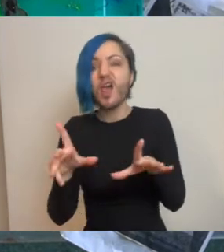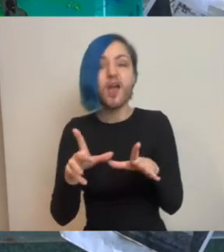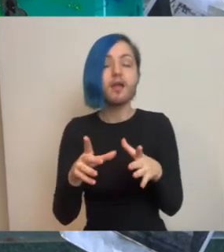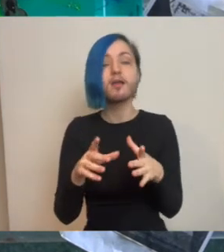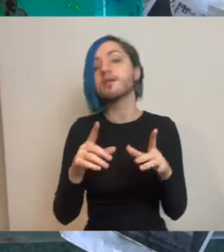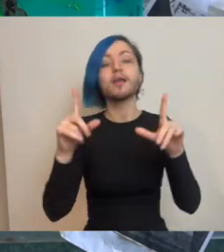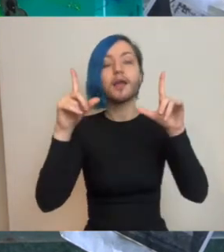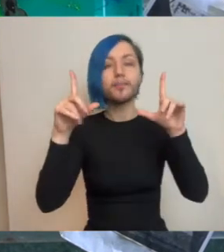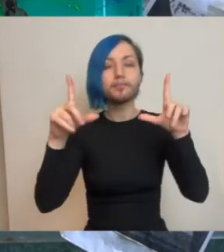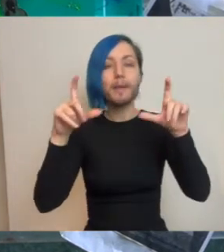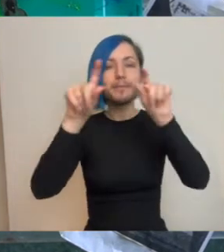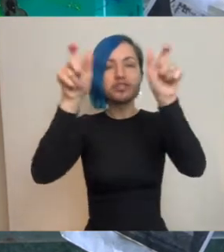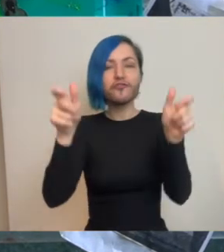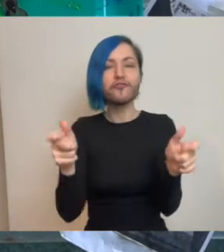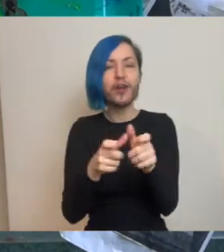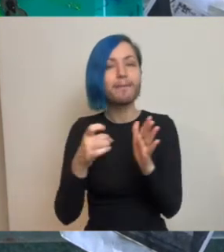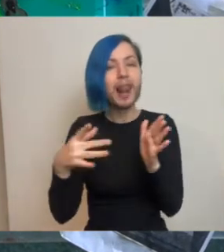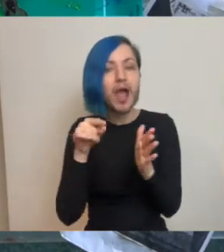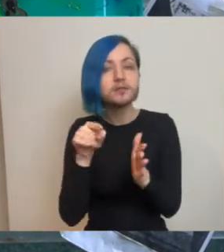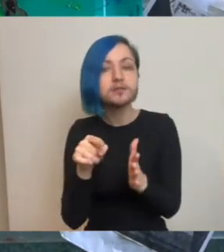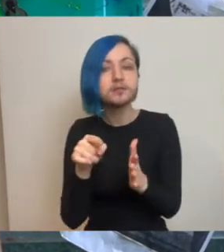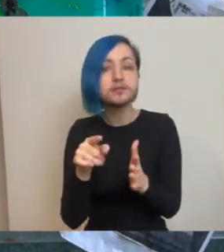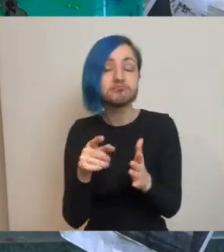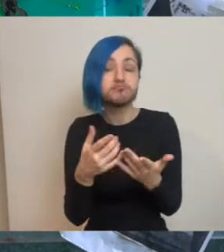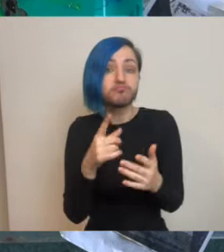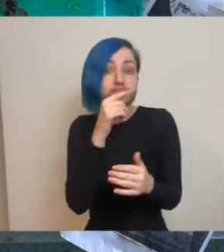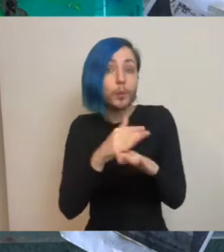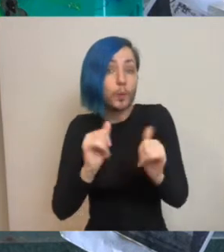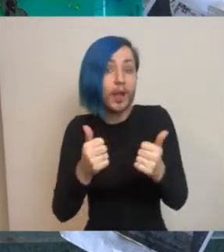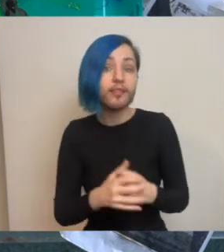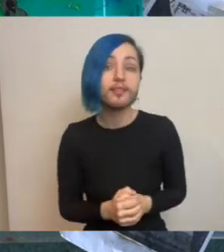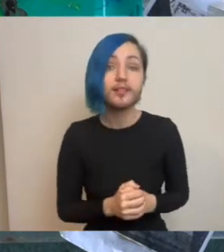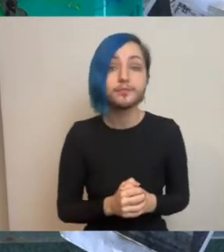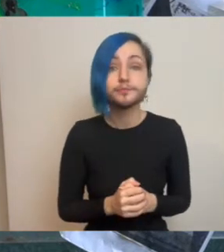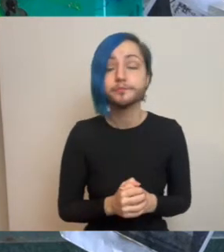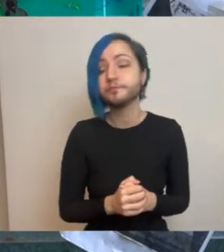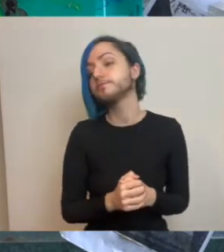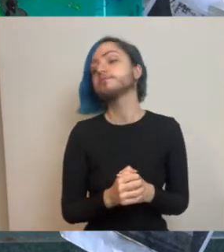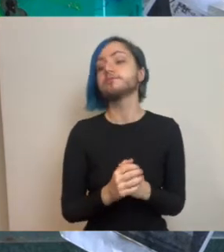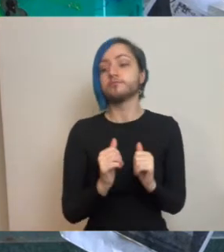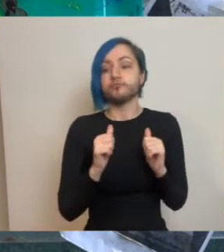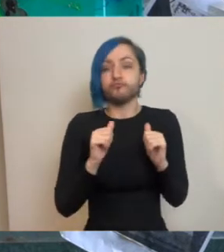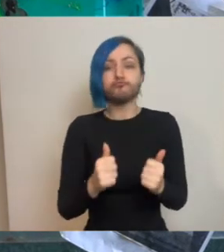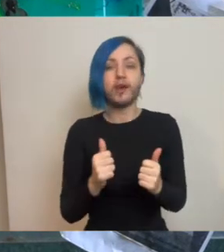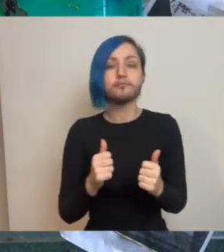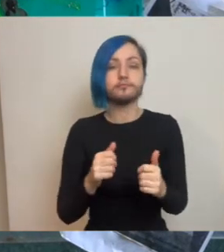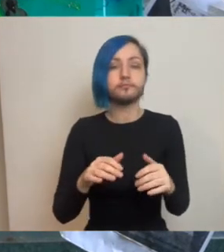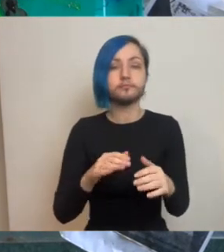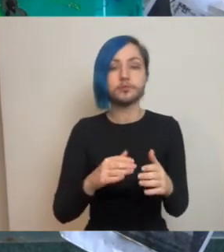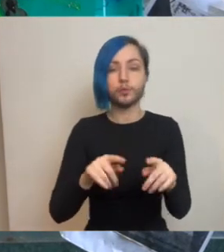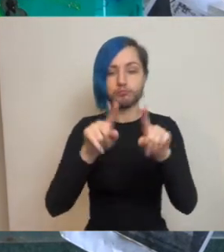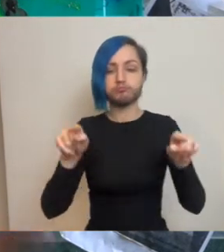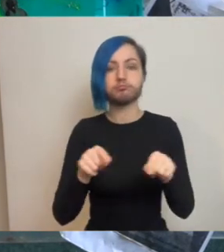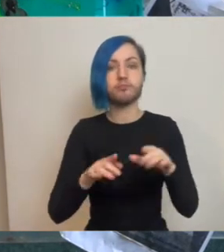frame, glass, or something like that. And those also pick up quite well. So now that I've covered all of the area,